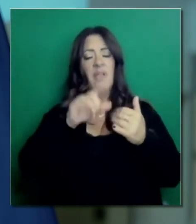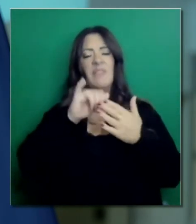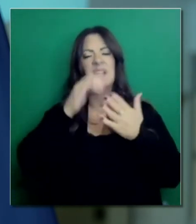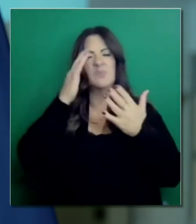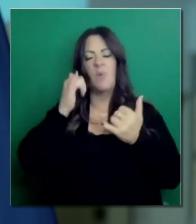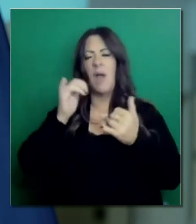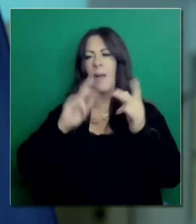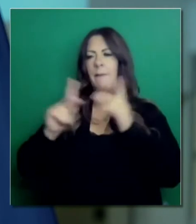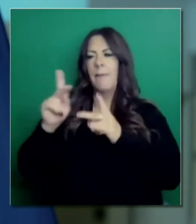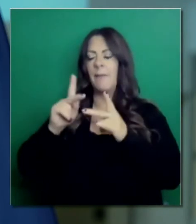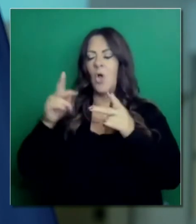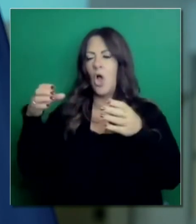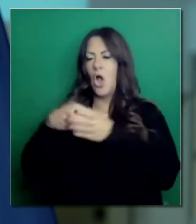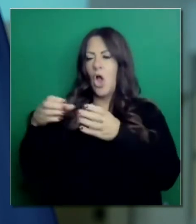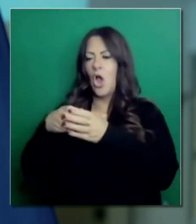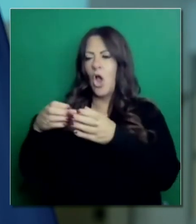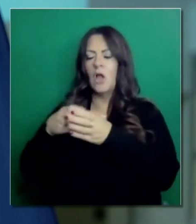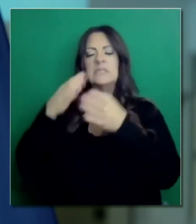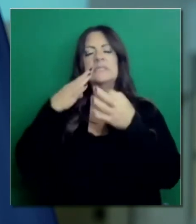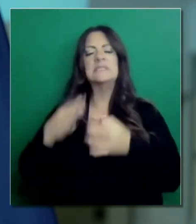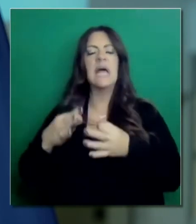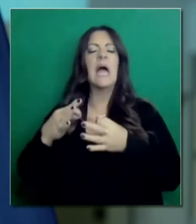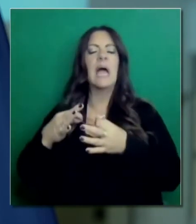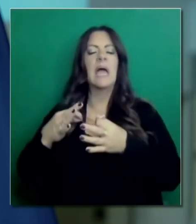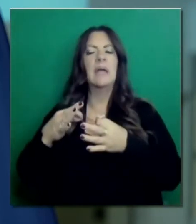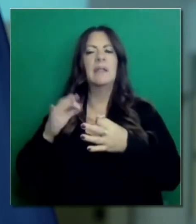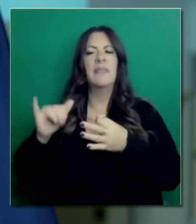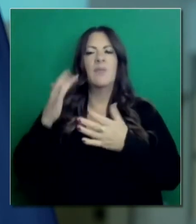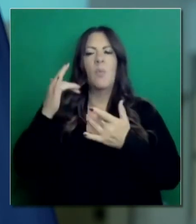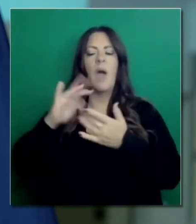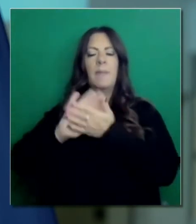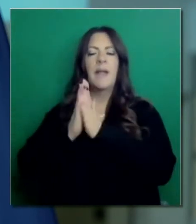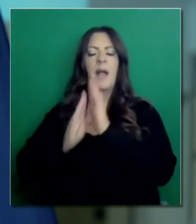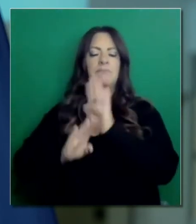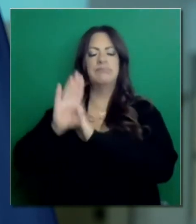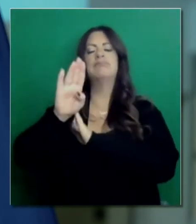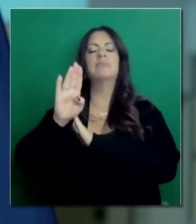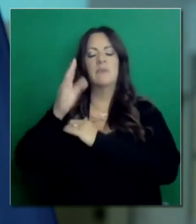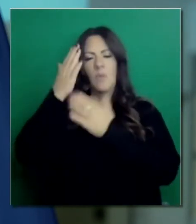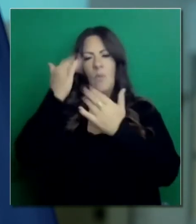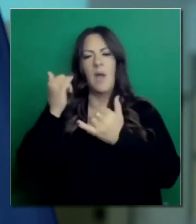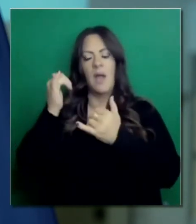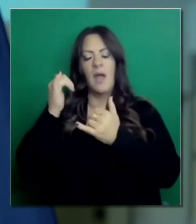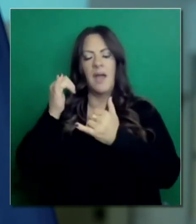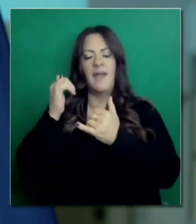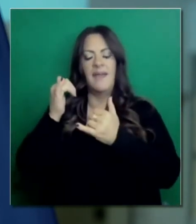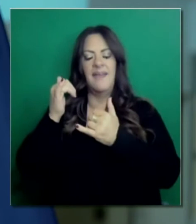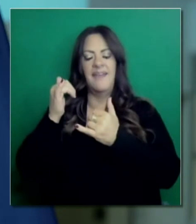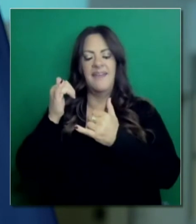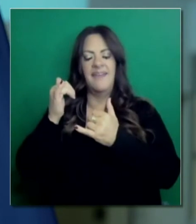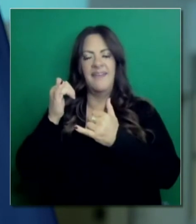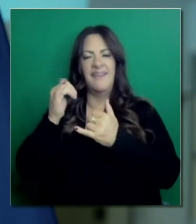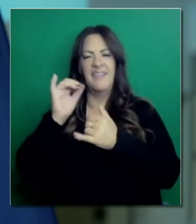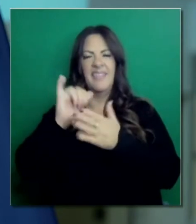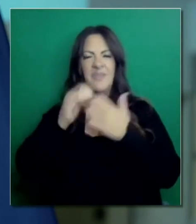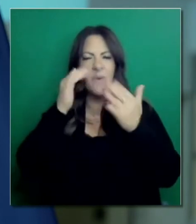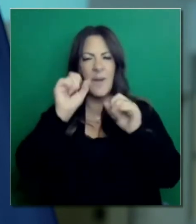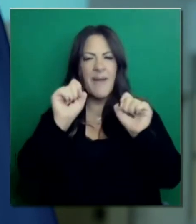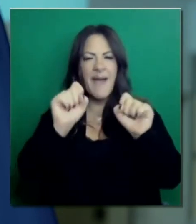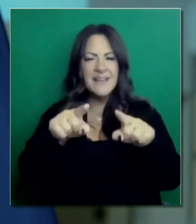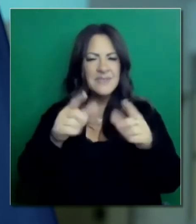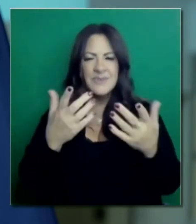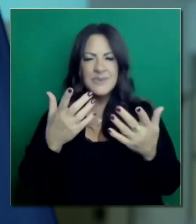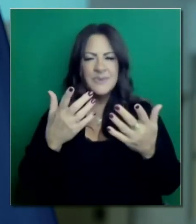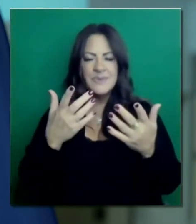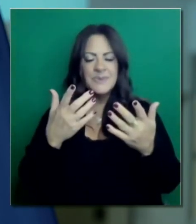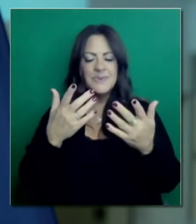here in Southern California. And I'm wondering if that's factoring into the decision. So looking at both sides of the coin here, if I could get you and Dr. Galley to weigh in